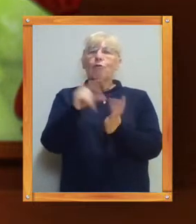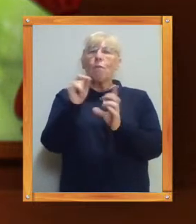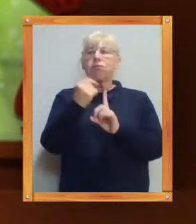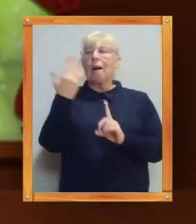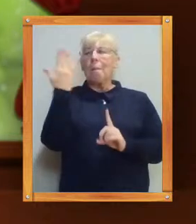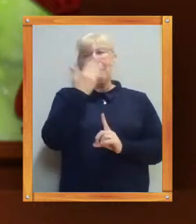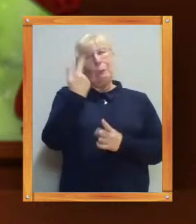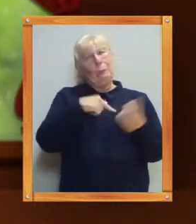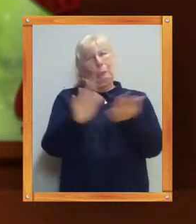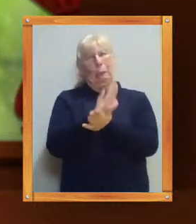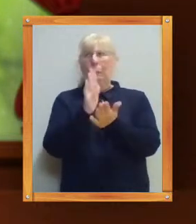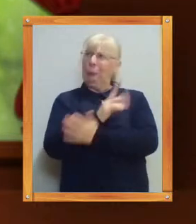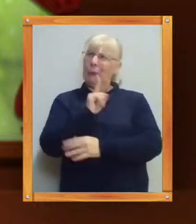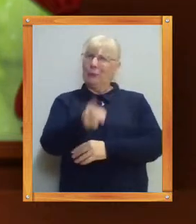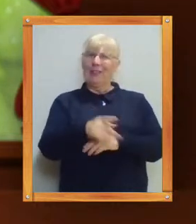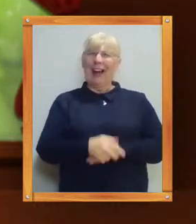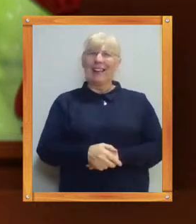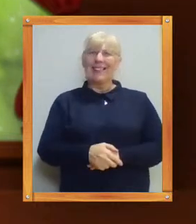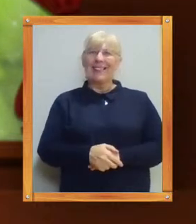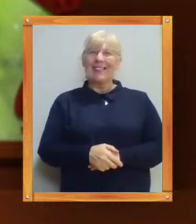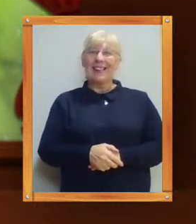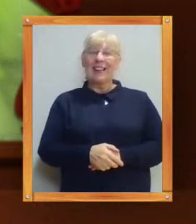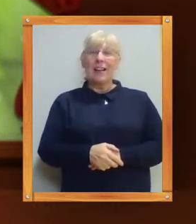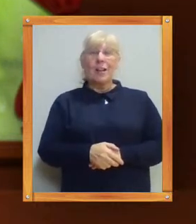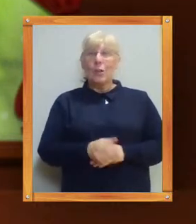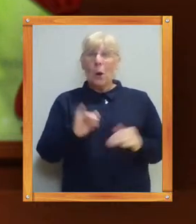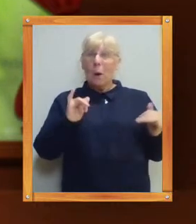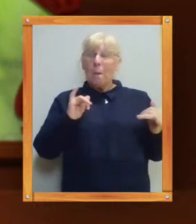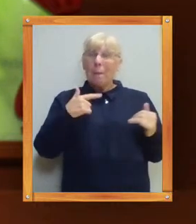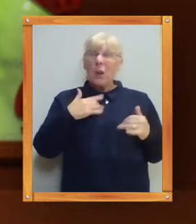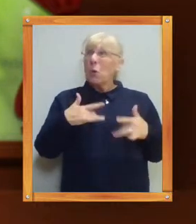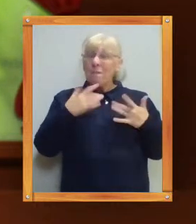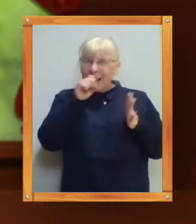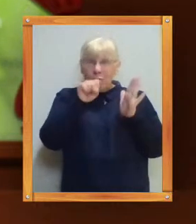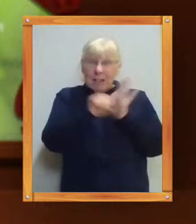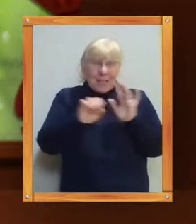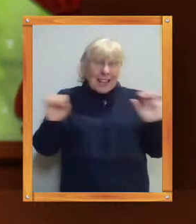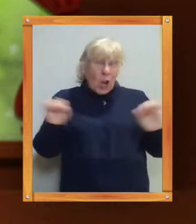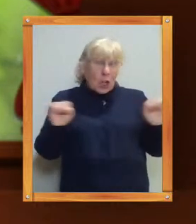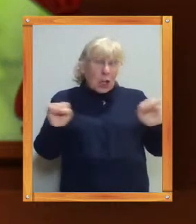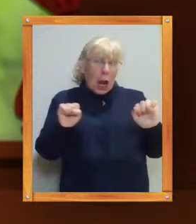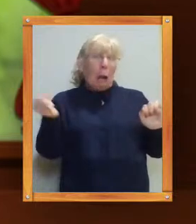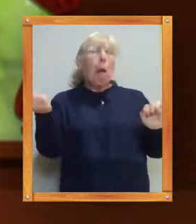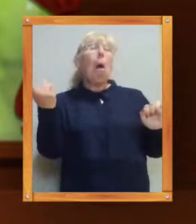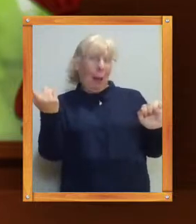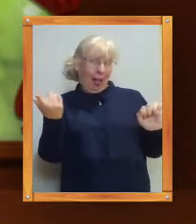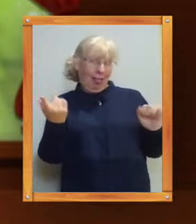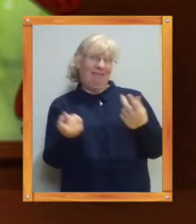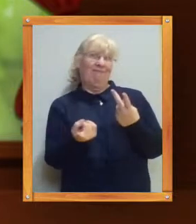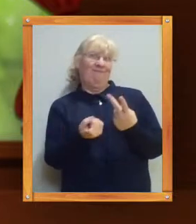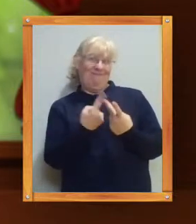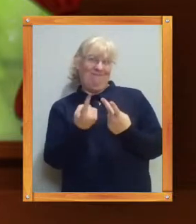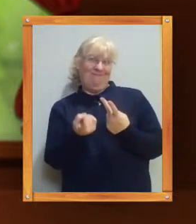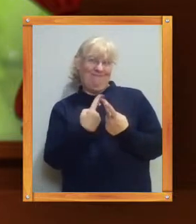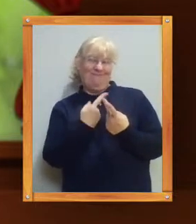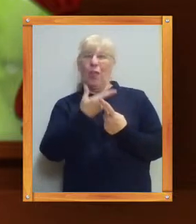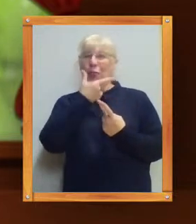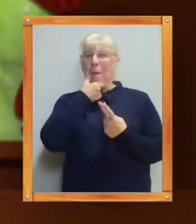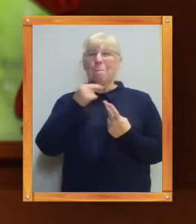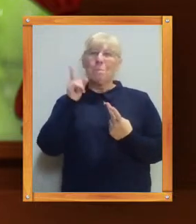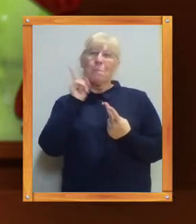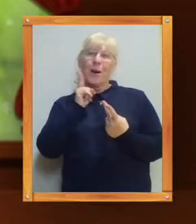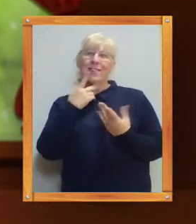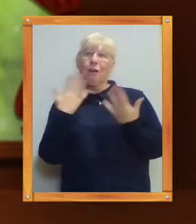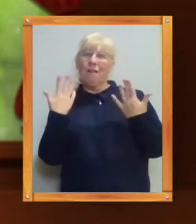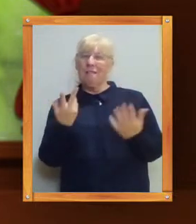so if we're not feeling festive by now, well, we should be, but let's give it another stab. We've got some more boys and girls to meet tonight.